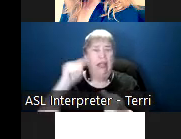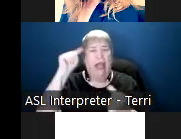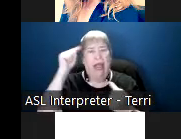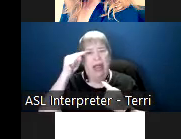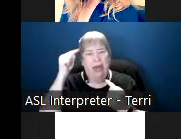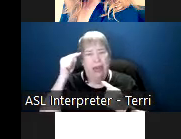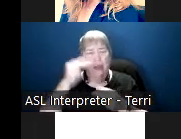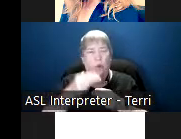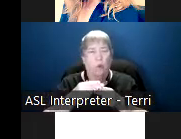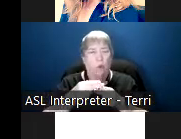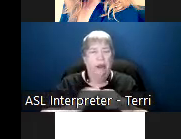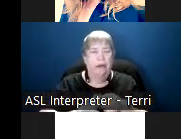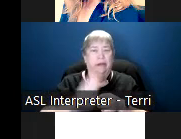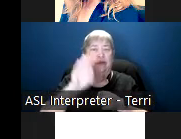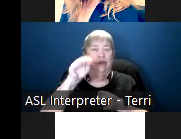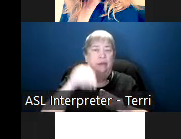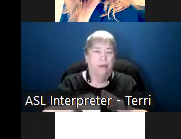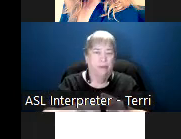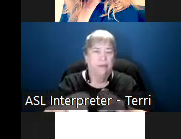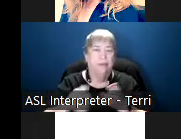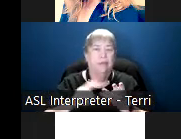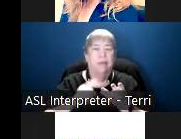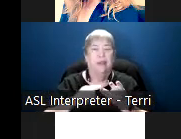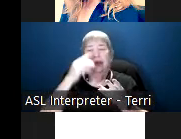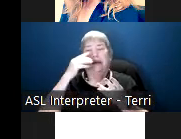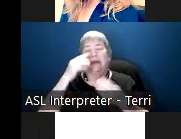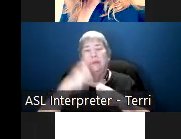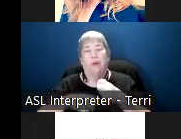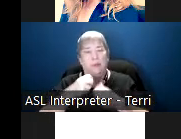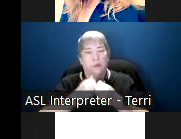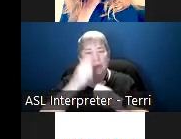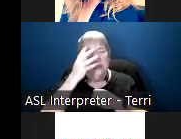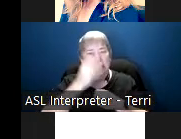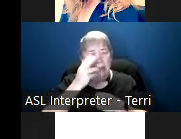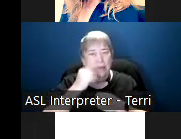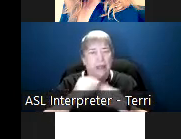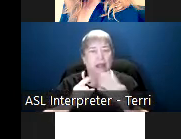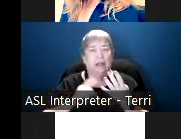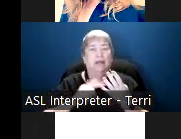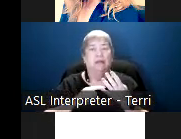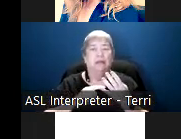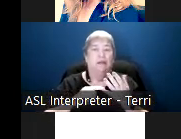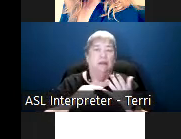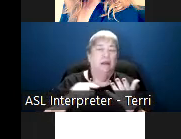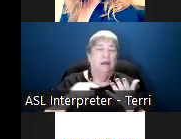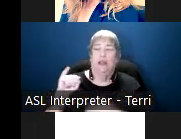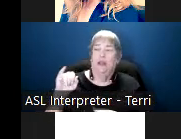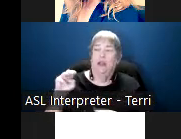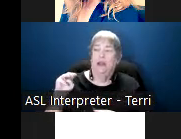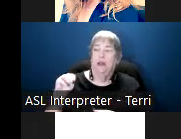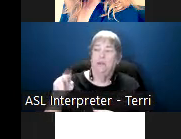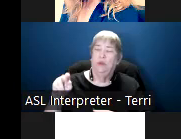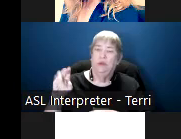sleep disturbances, a weakened immune system, just total exhaustion. All of those things can come up when we're not practicing good